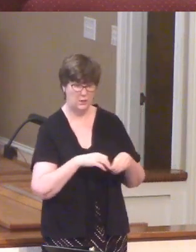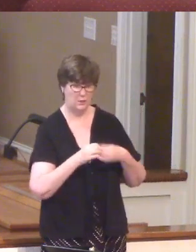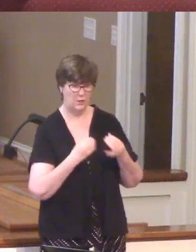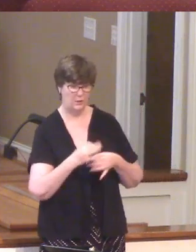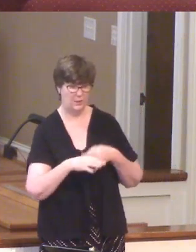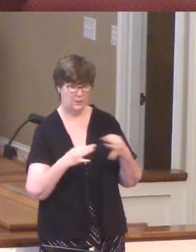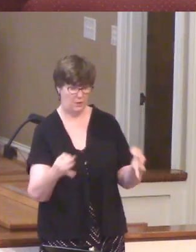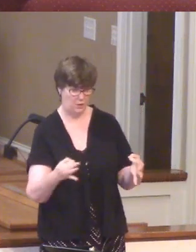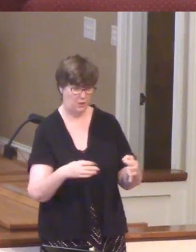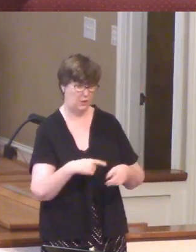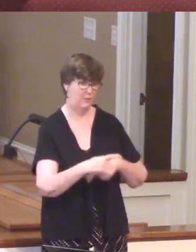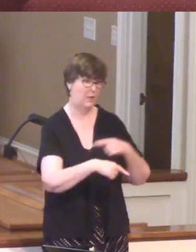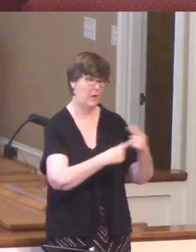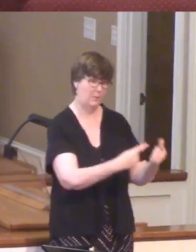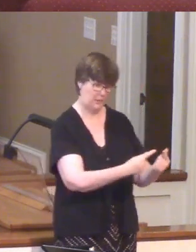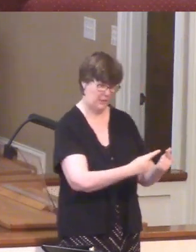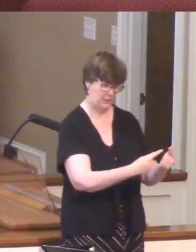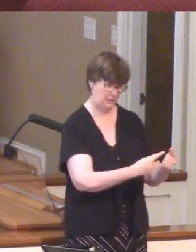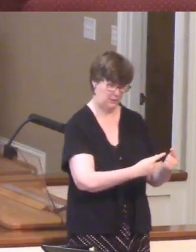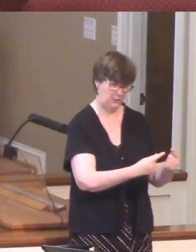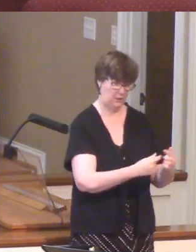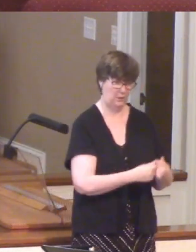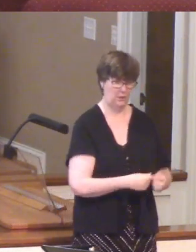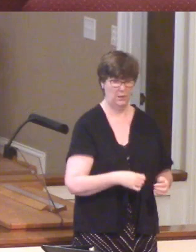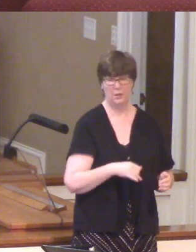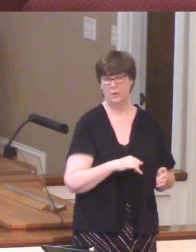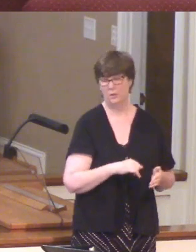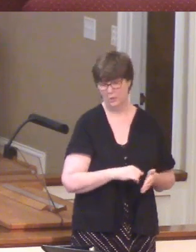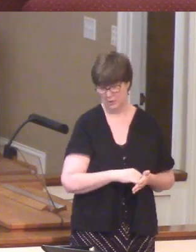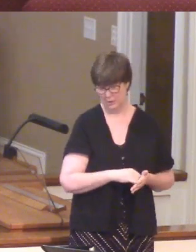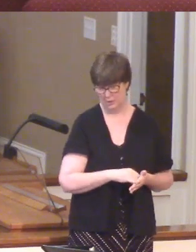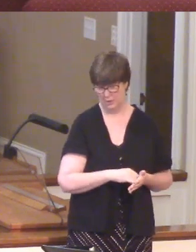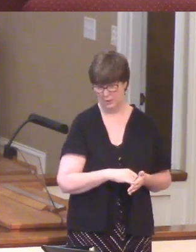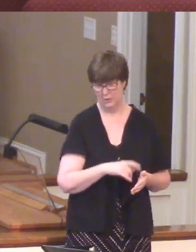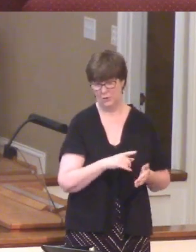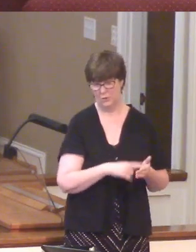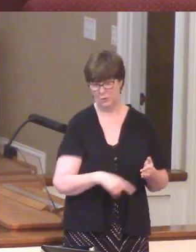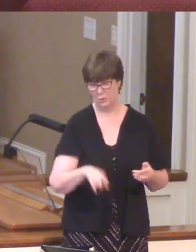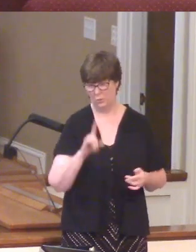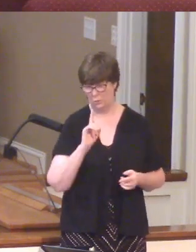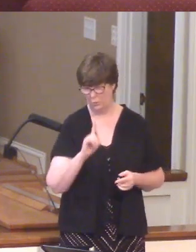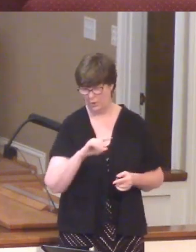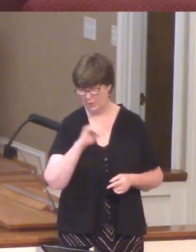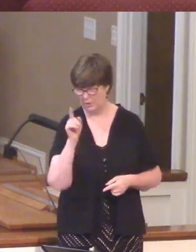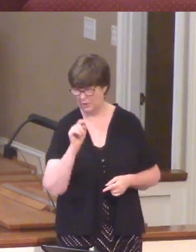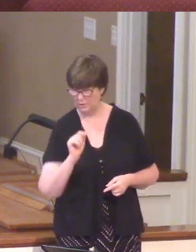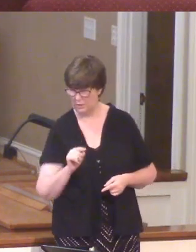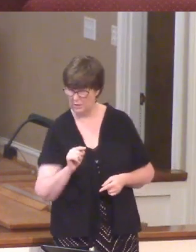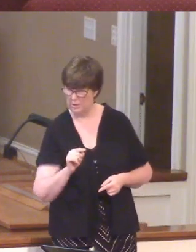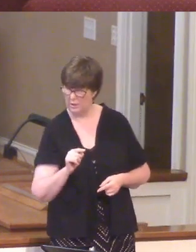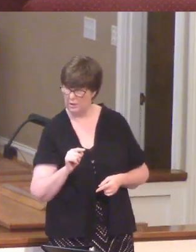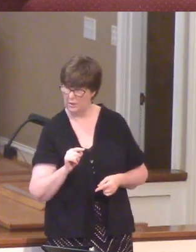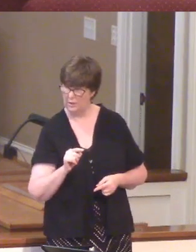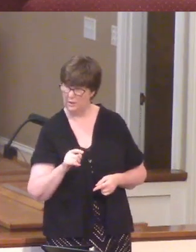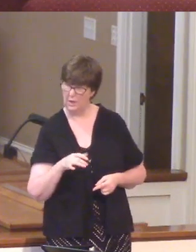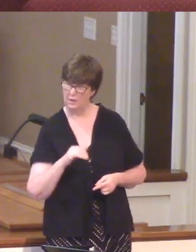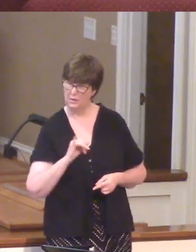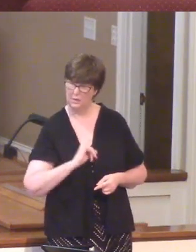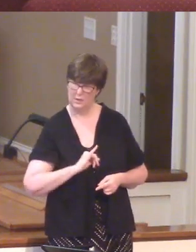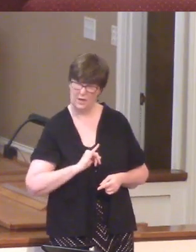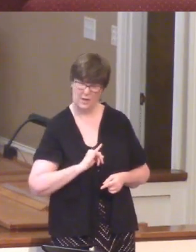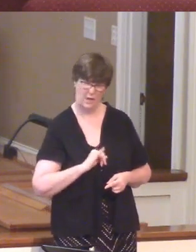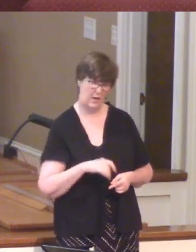and permitted. This is a legitimate and good question. I am pretty much like this scribe. I